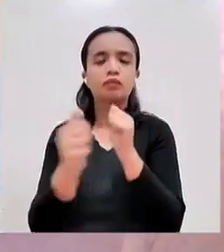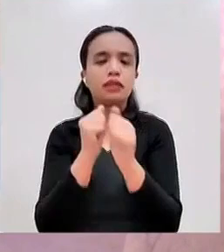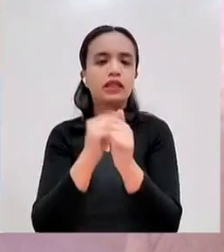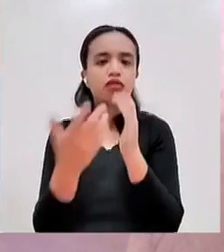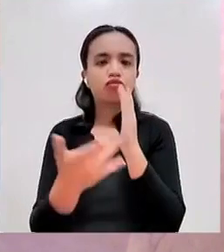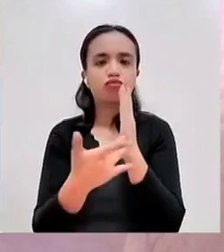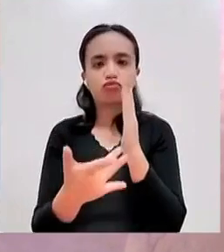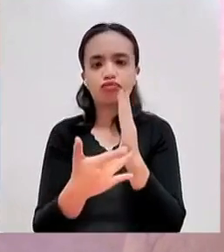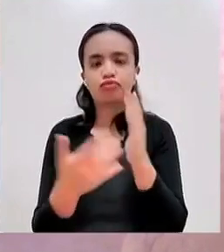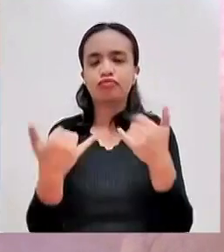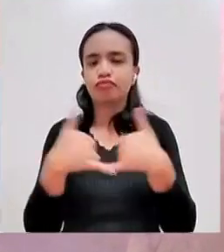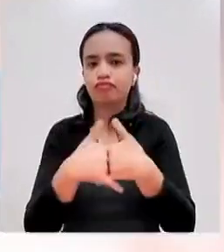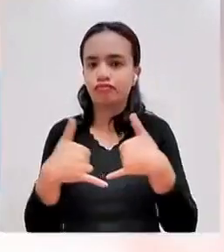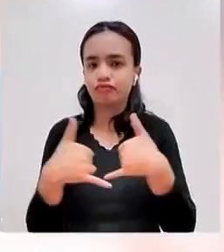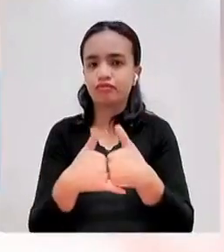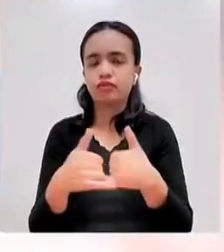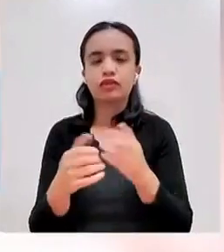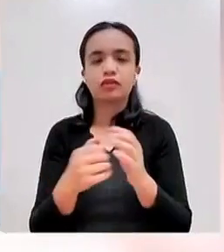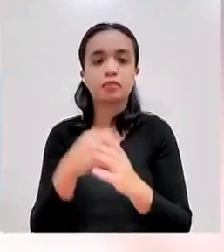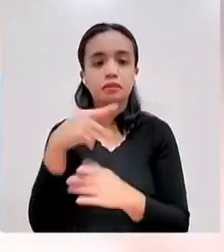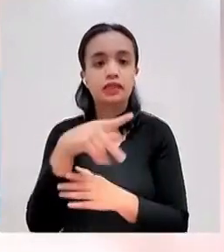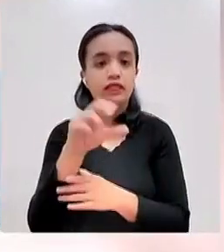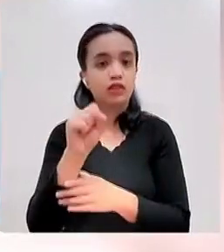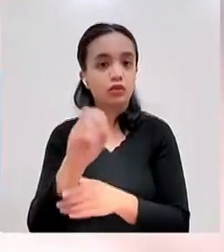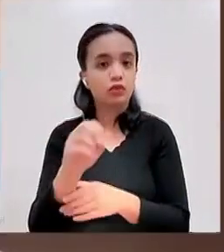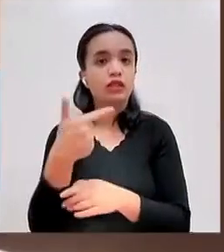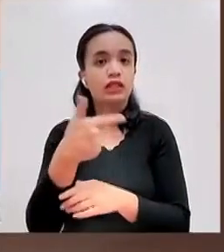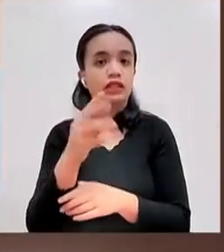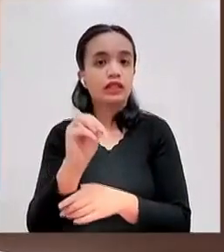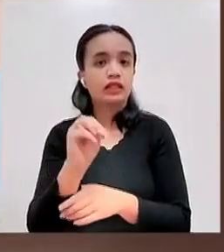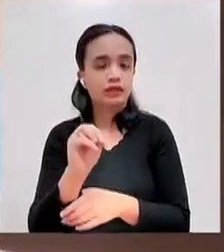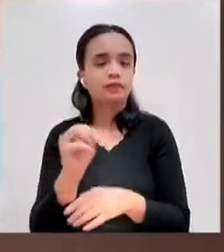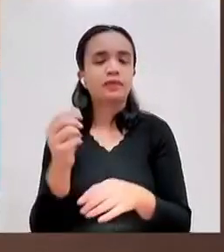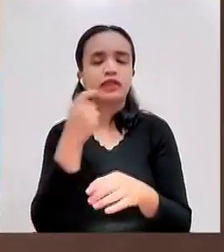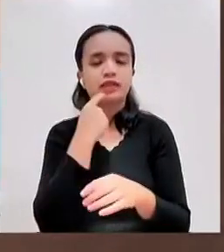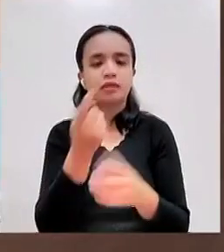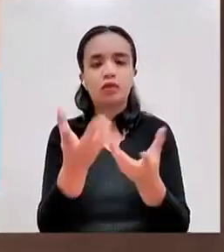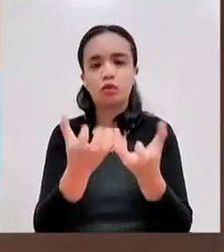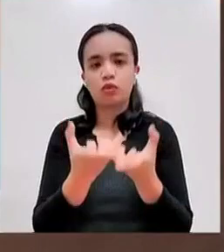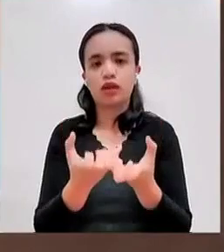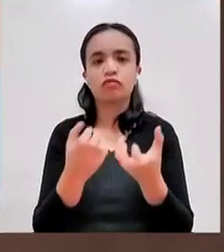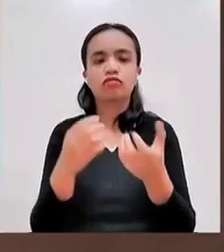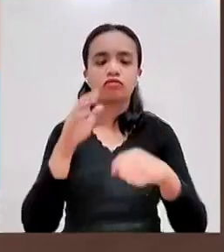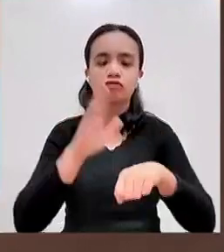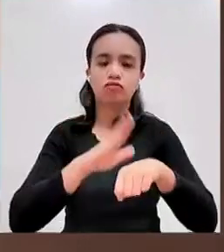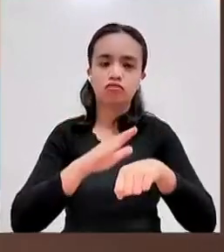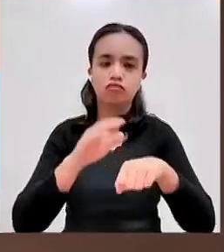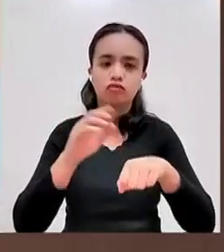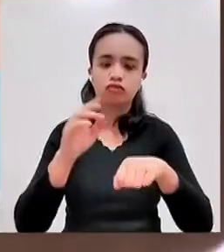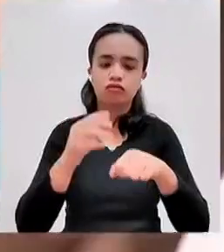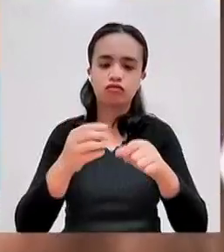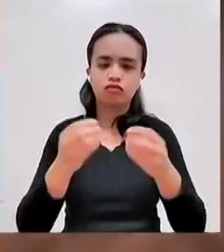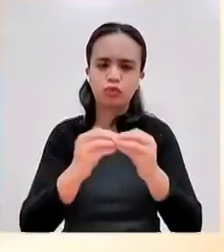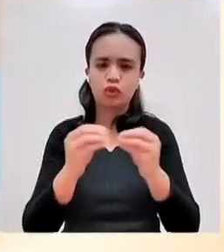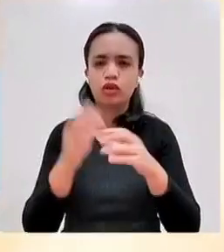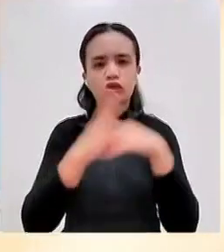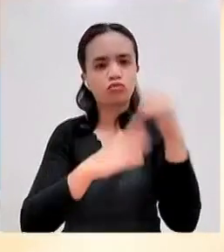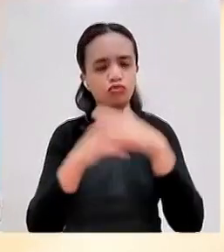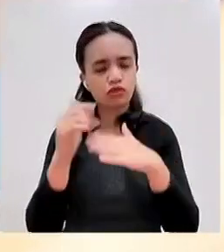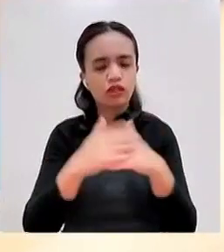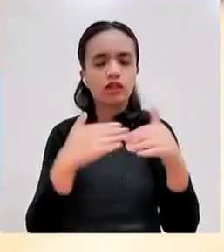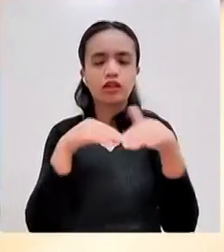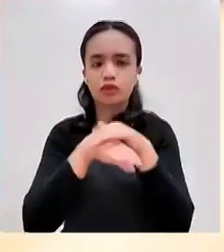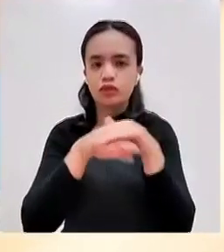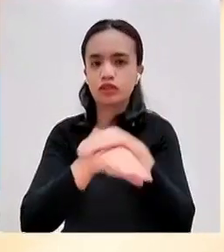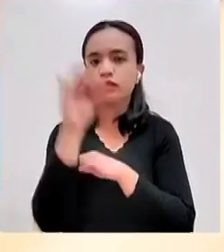games. PCSO General Manager Mel Robles said they want to make betting in a lotto games more convenient and accessible to Filipinos